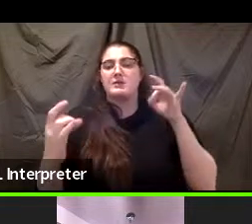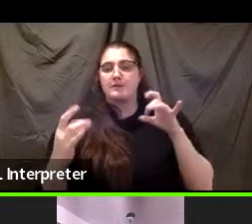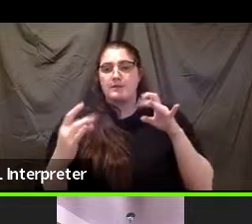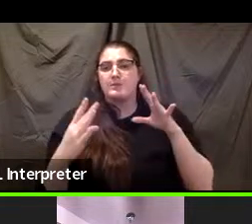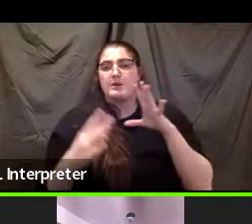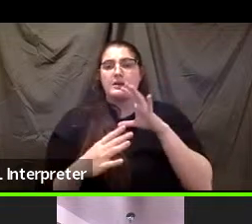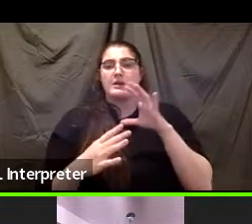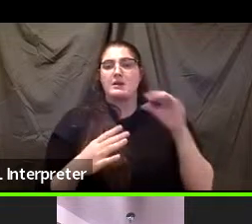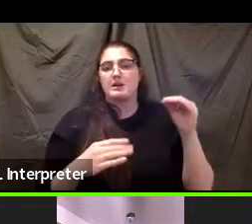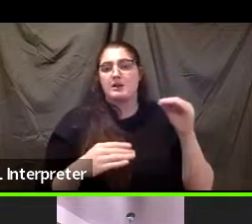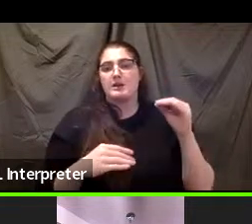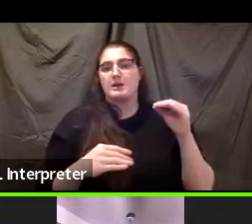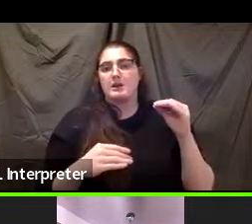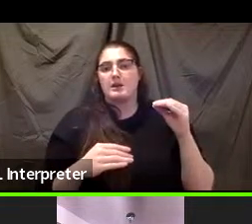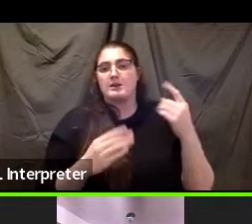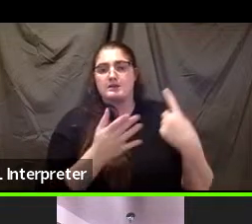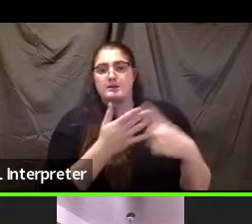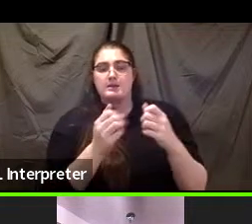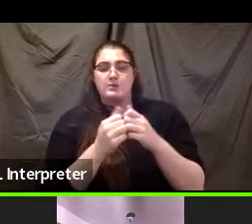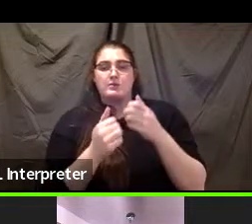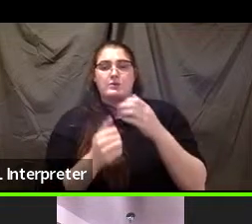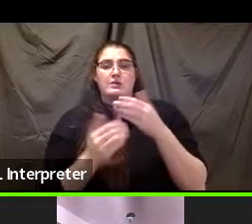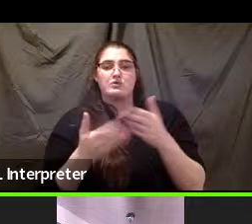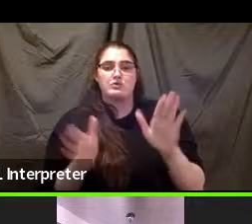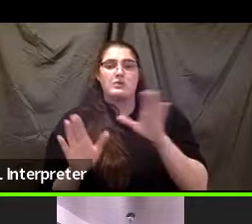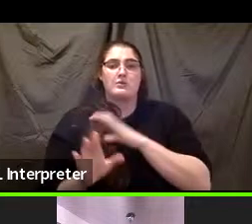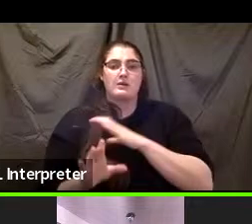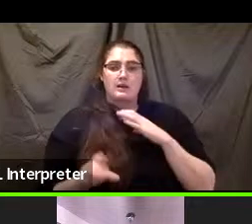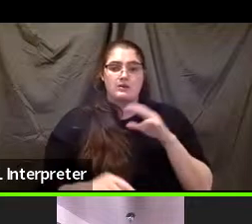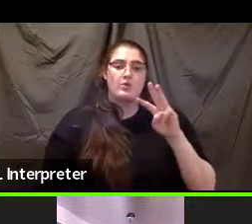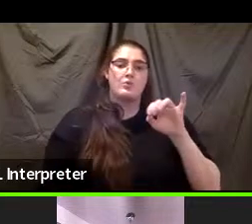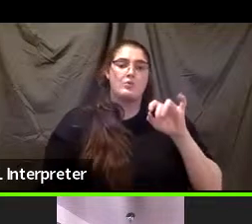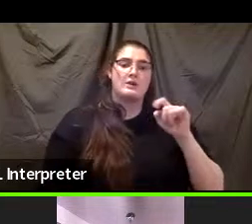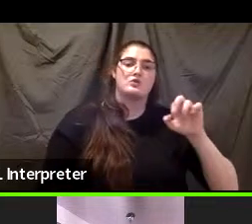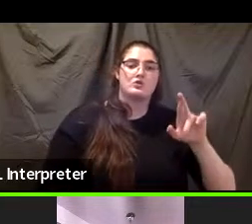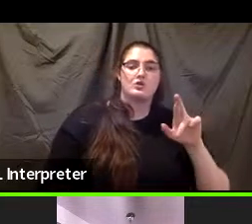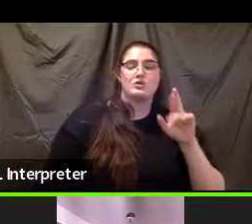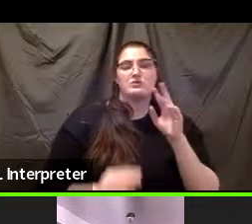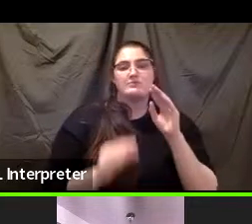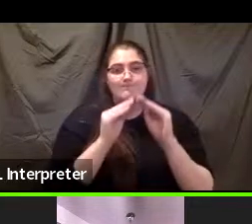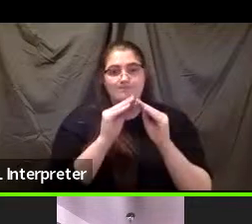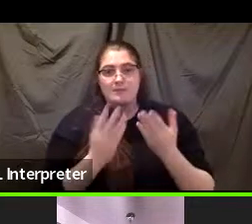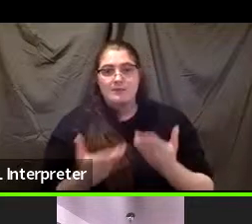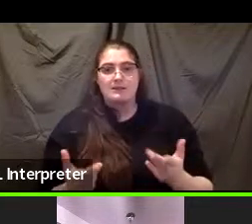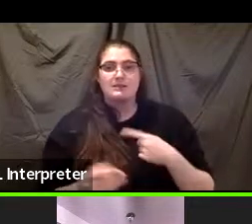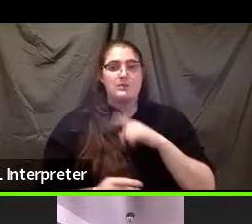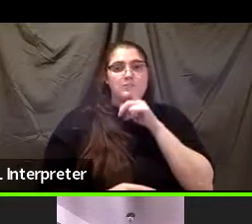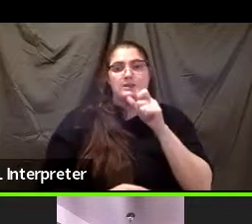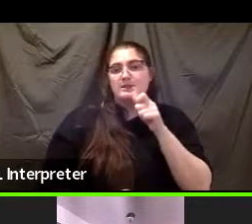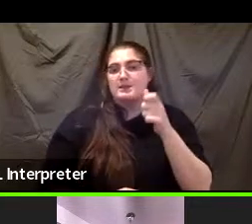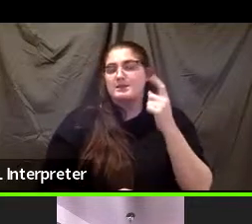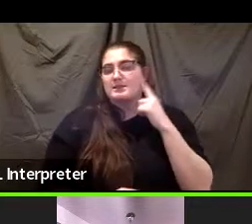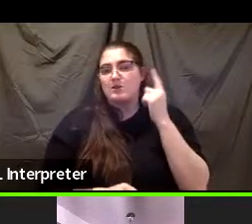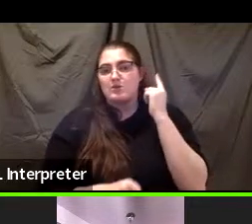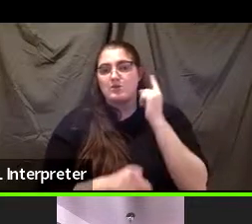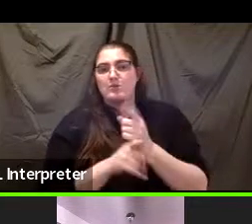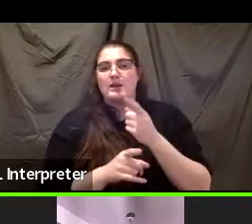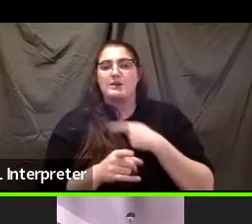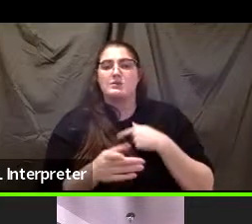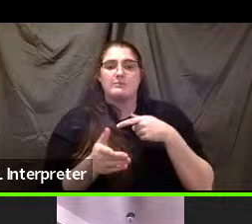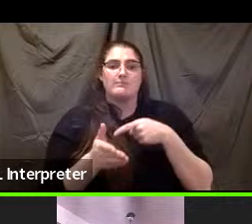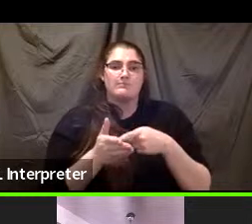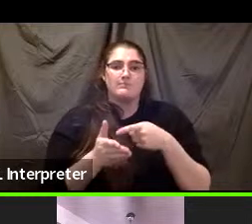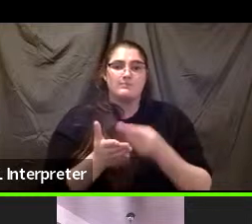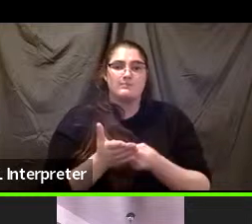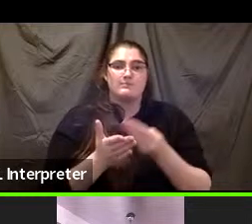and interfacing with General Counsel Victor to fine tune this, because it really doesn't sound right to spend $950